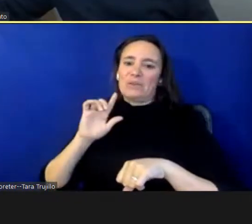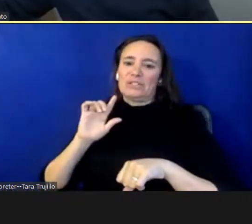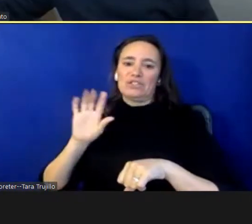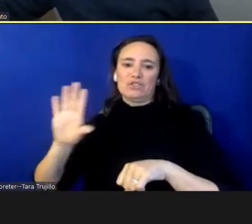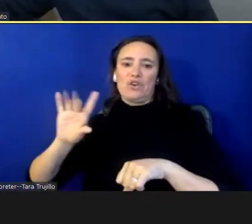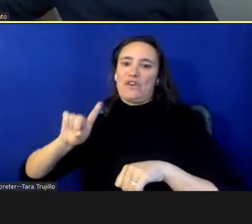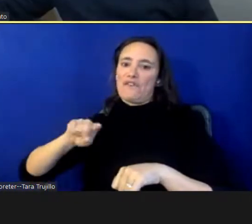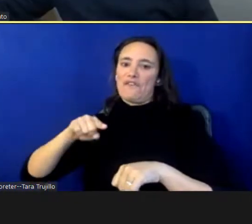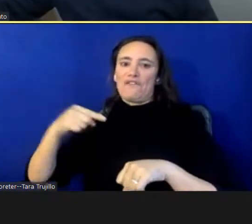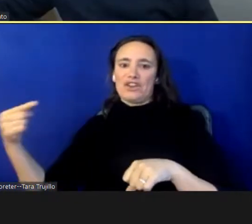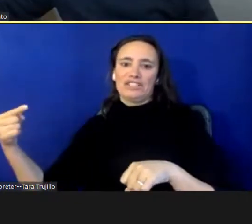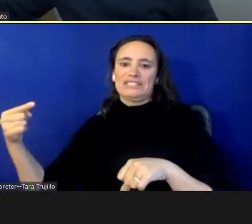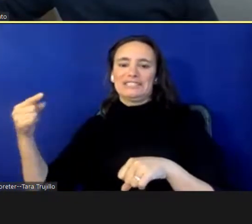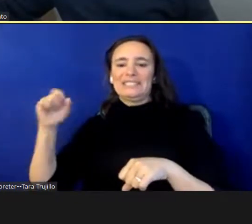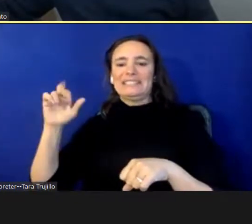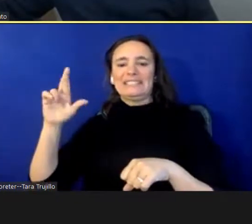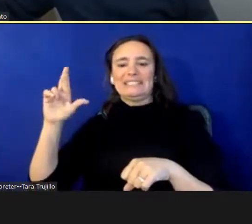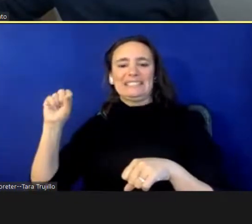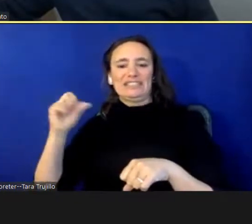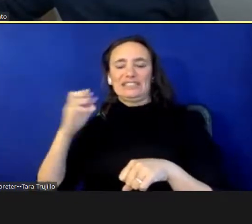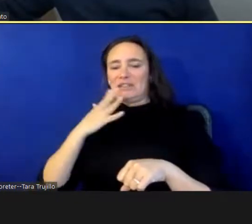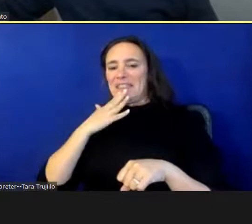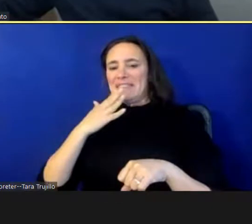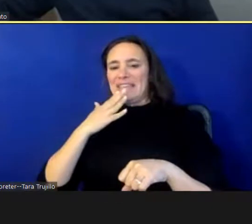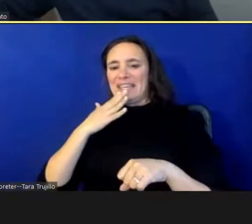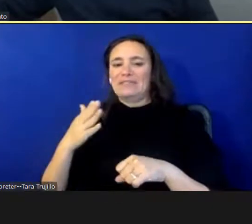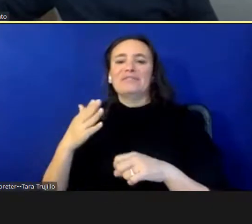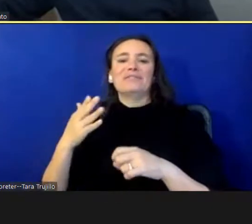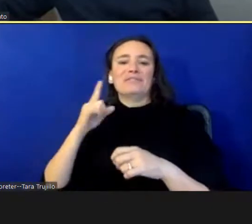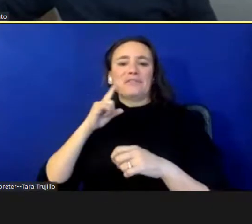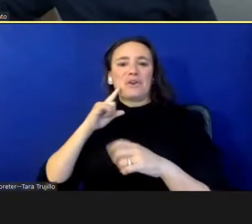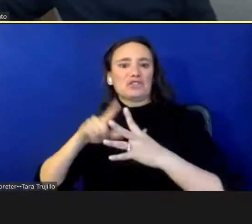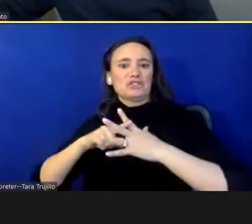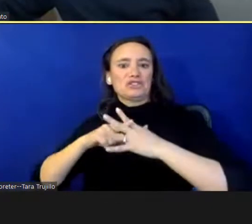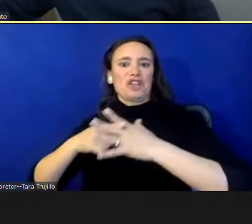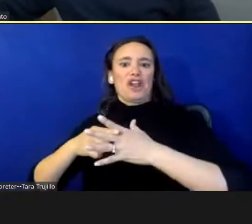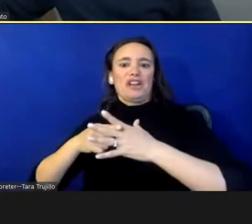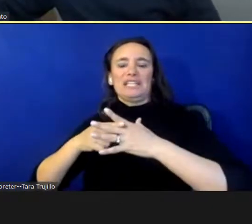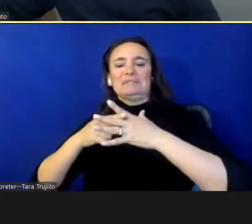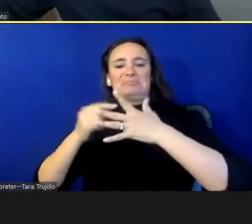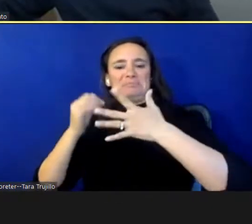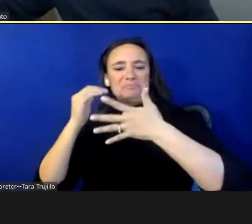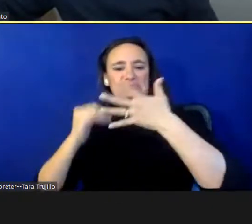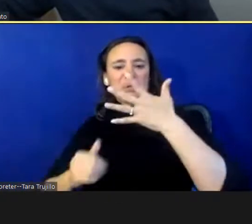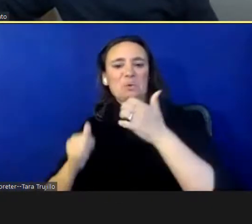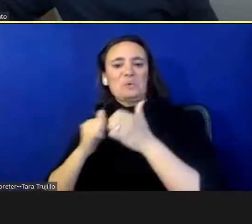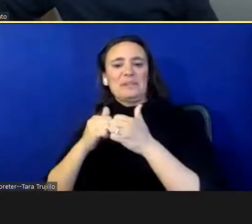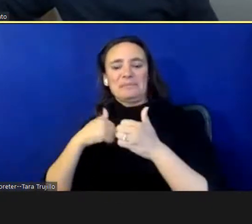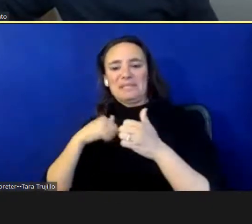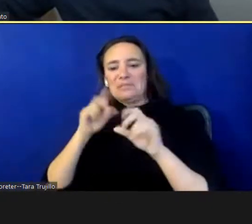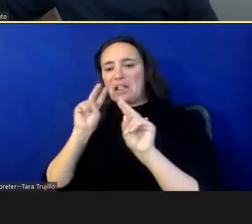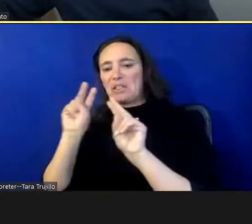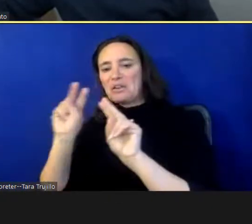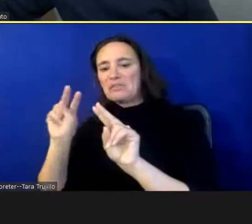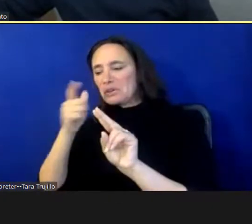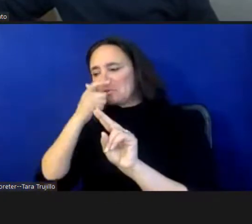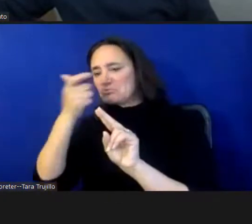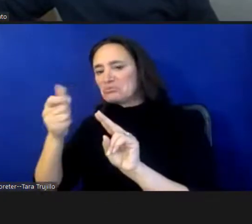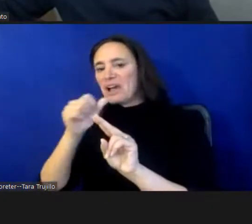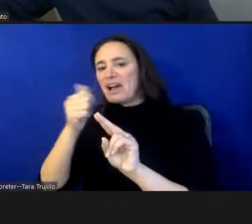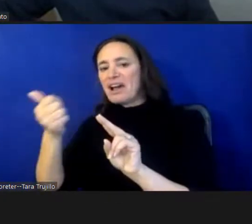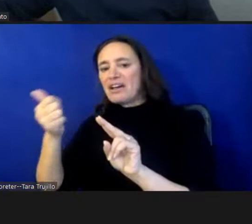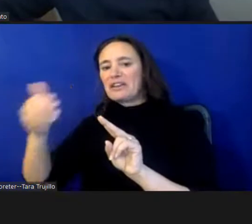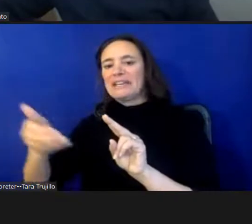the series. So thanks for kicking it off with me. And I look forward to tuning in to some of your other guests. Excellent.